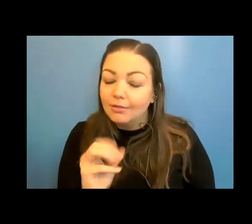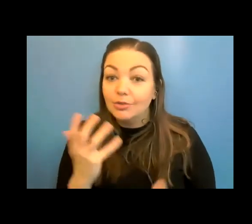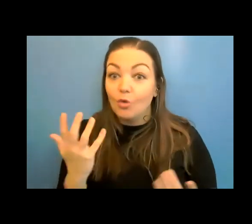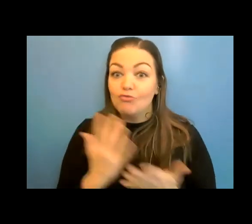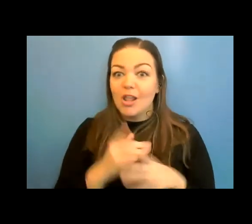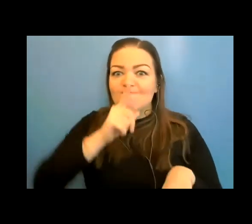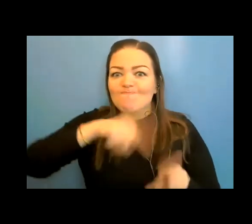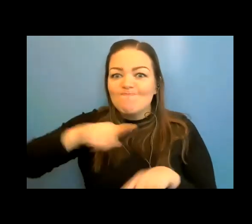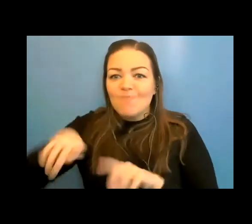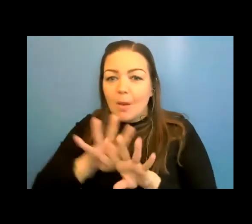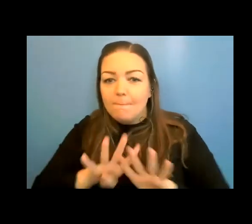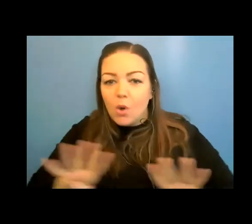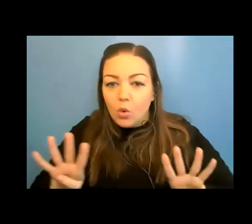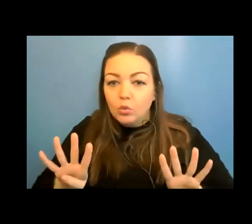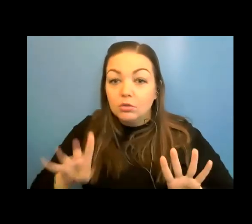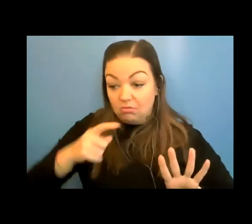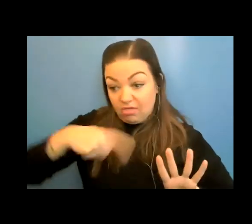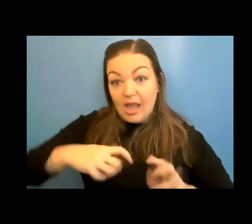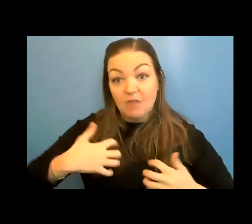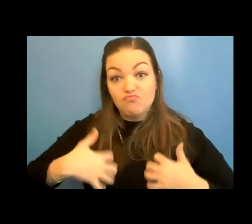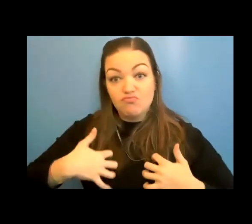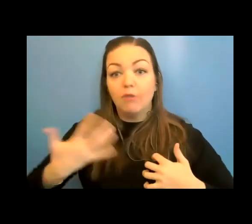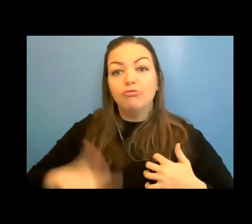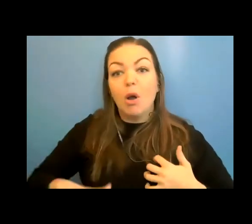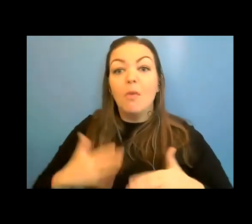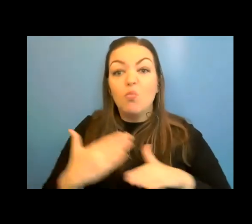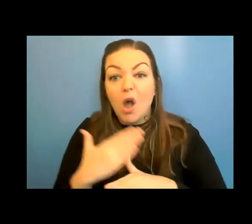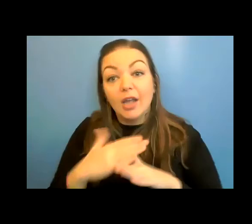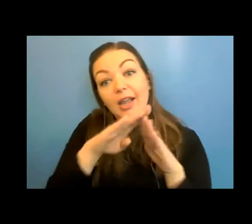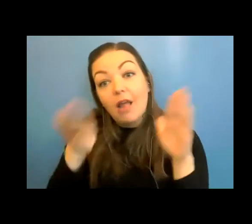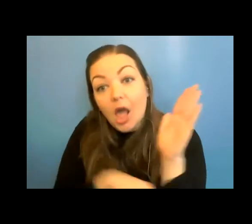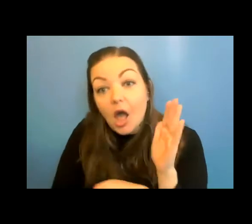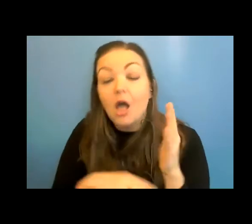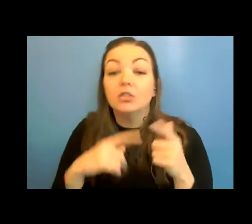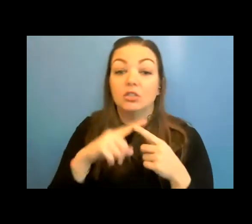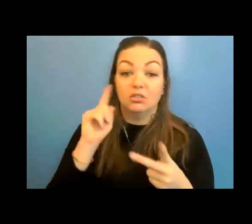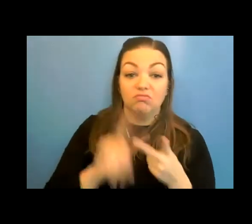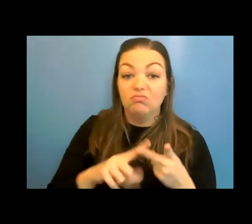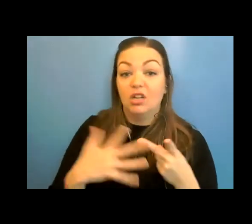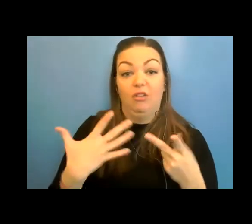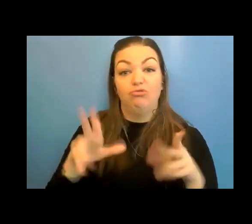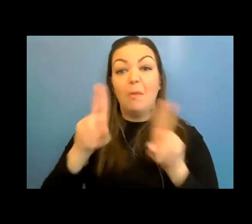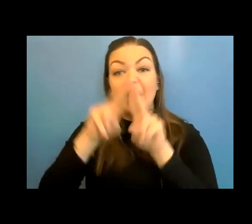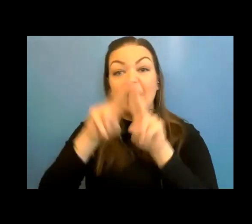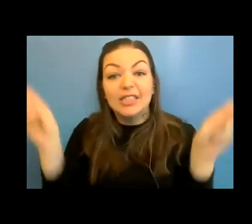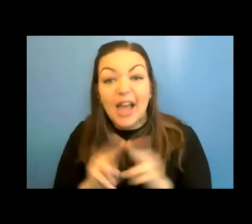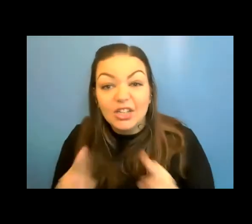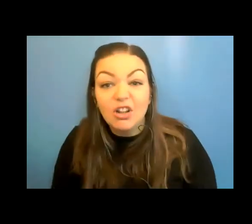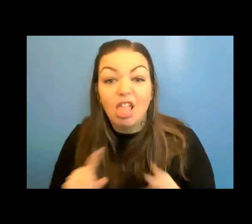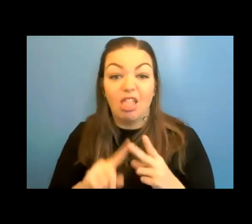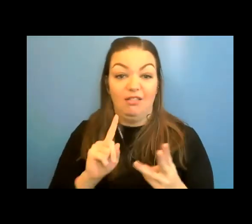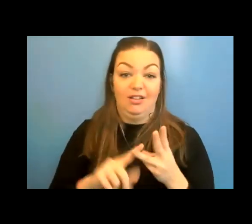in international work, equality for working class people within the arts sector, homelessness, rural culture, children and young